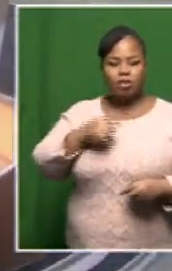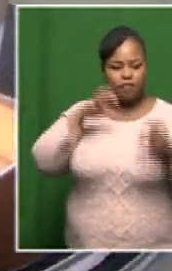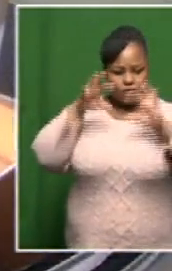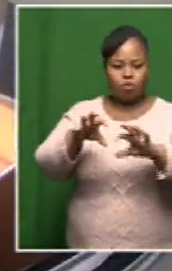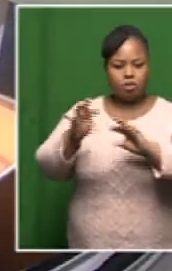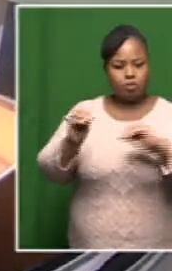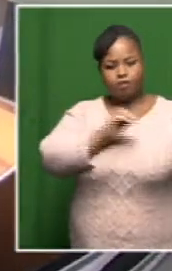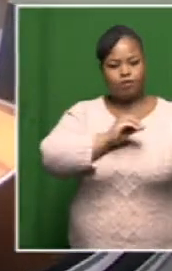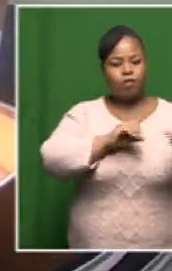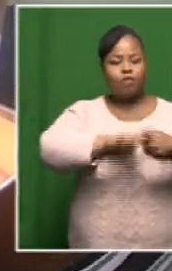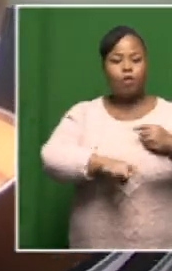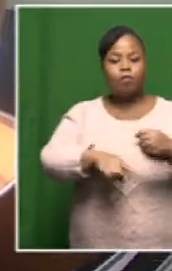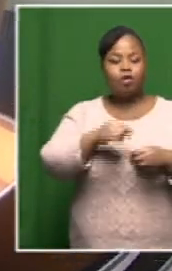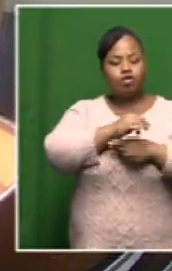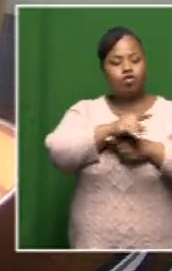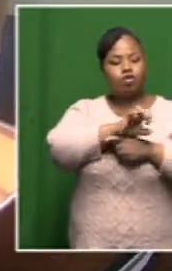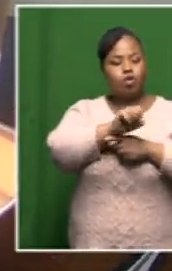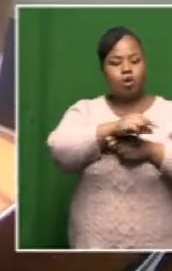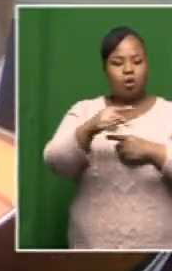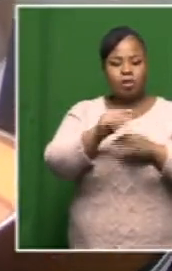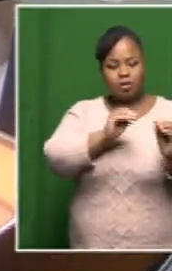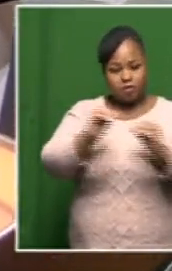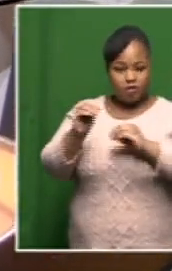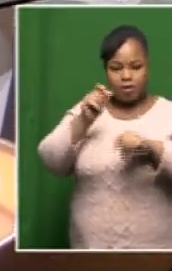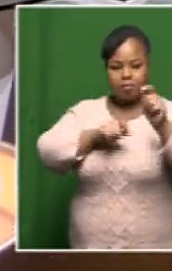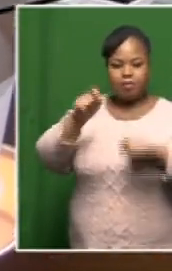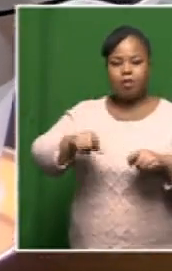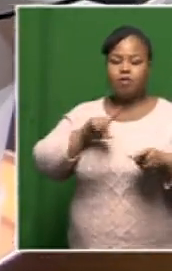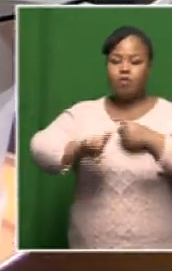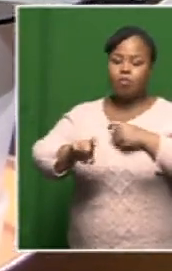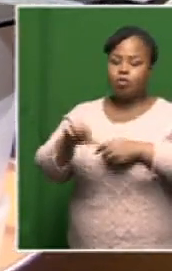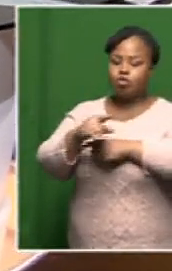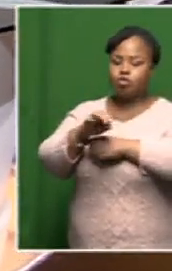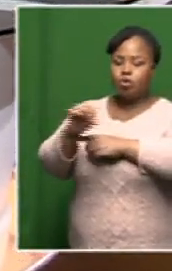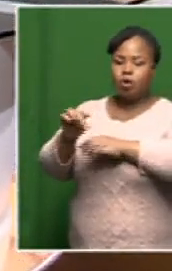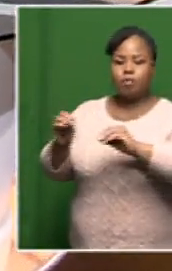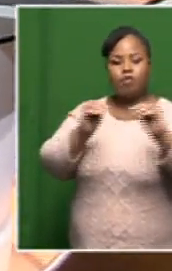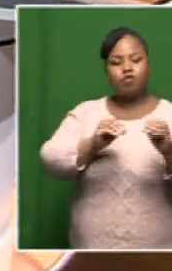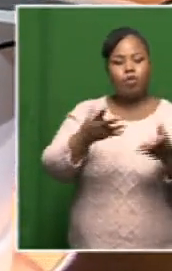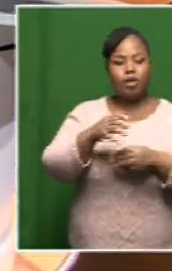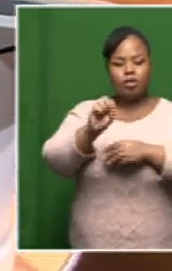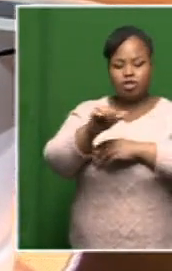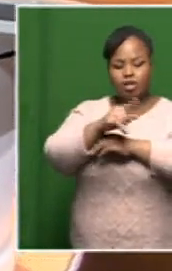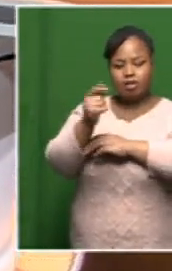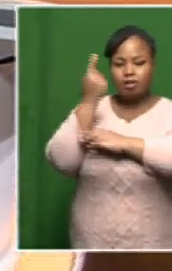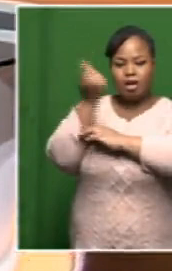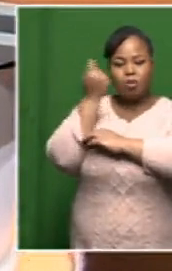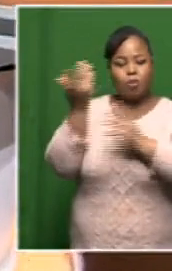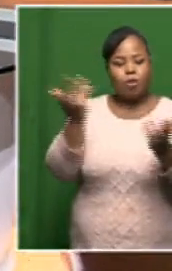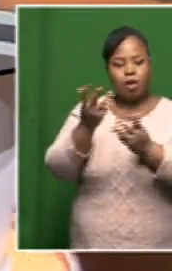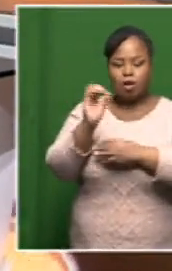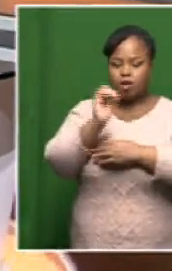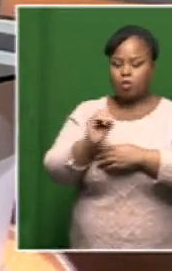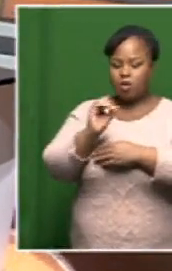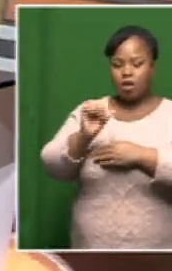removals from George Koch. They moved the people from George Koch, they took them to Shantytown in Orlando. Yeah. So now, you